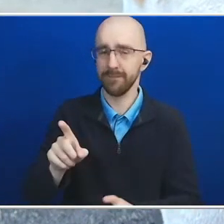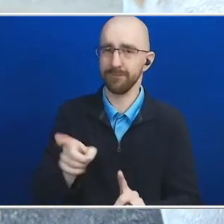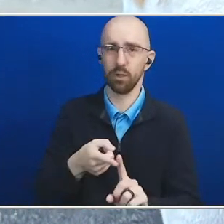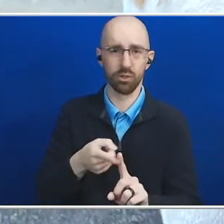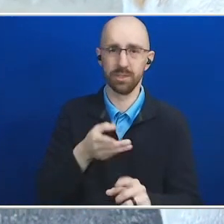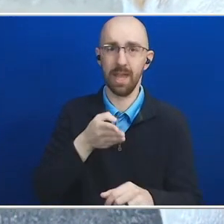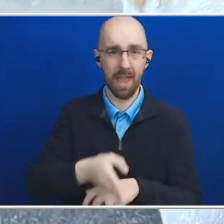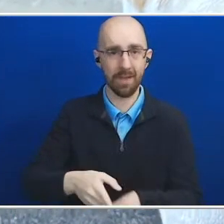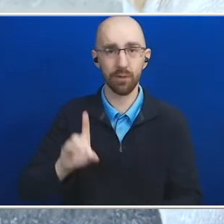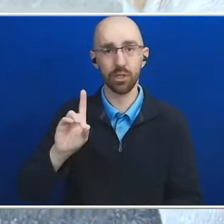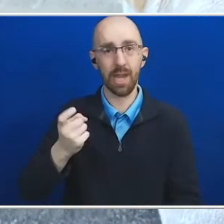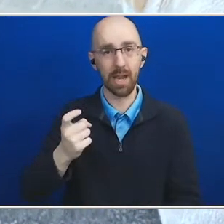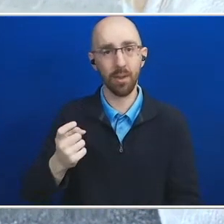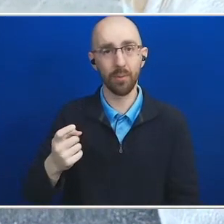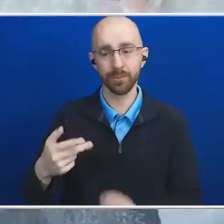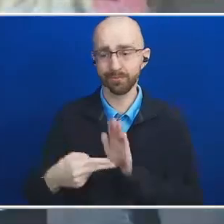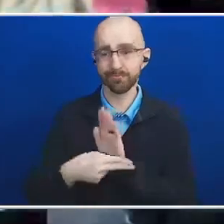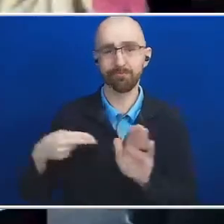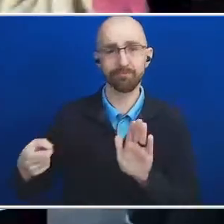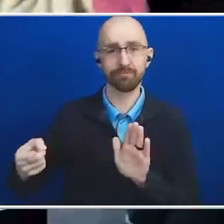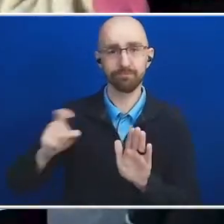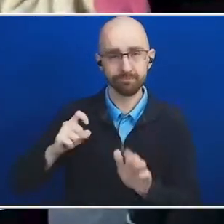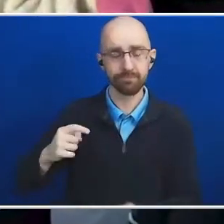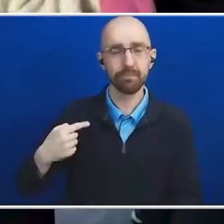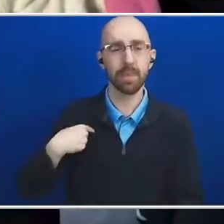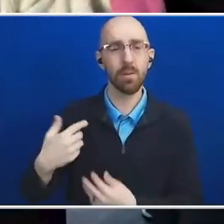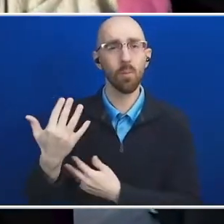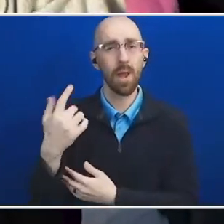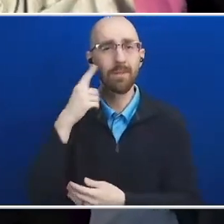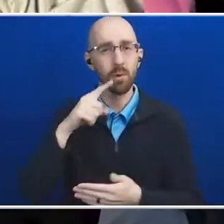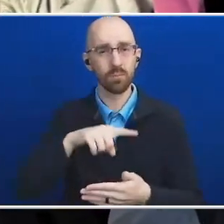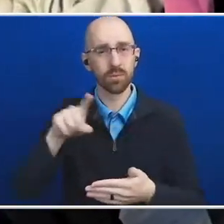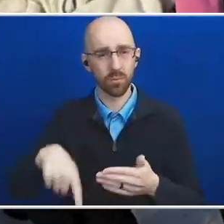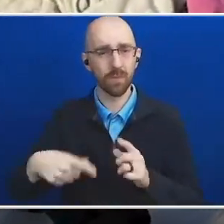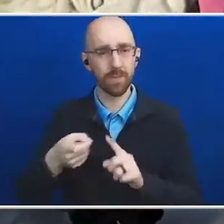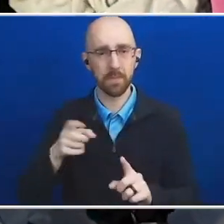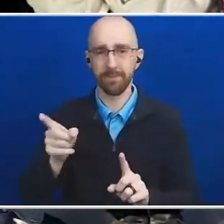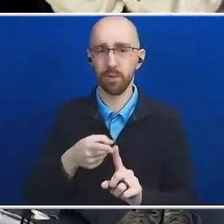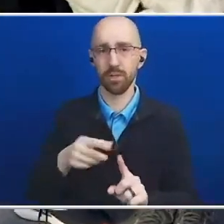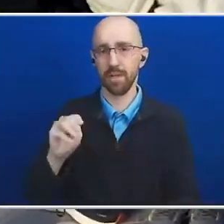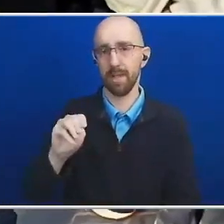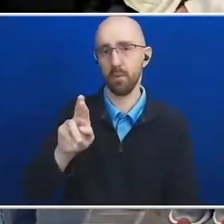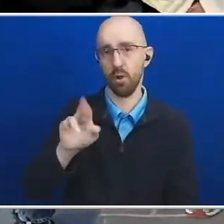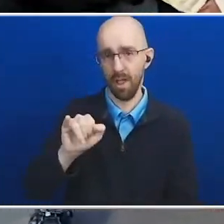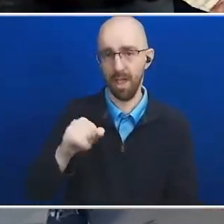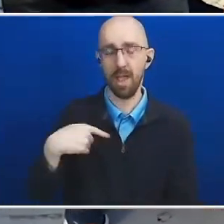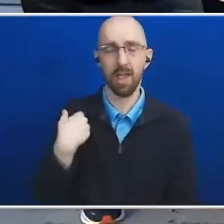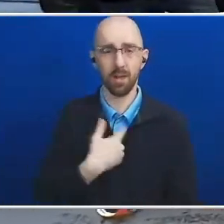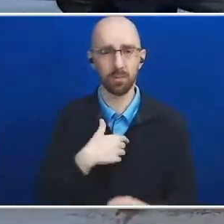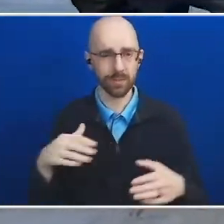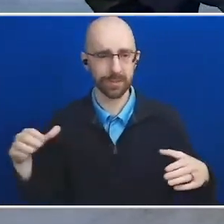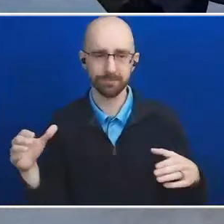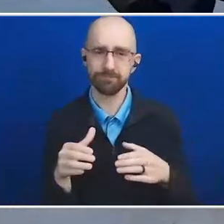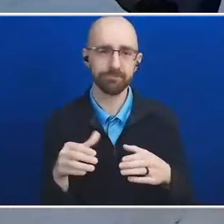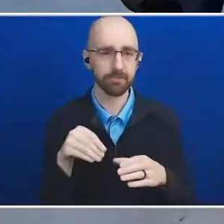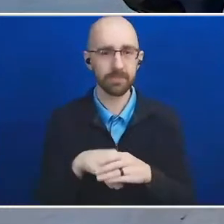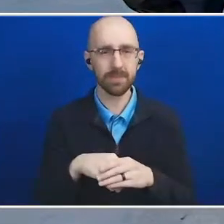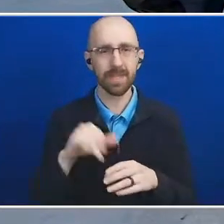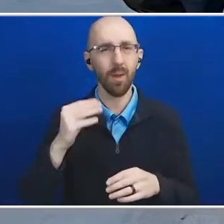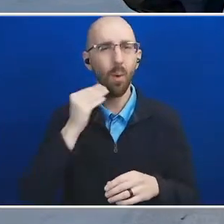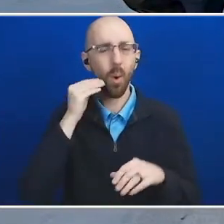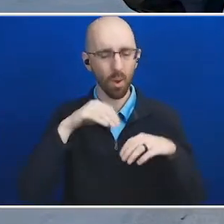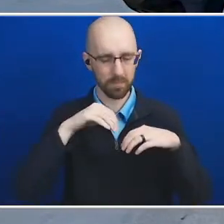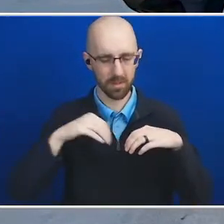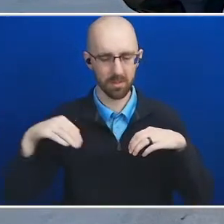diagnosed, and we were waiting the results from the first MRI. We gathered in our cul-de-sac, and it was our